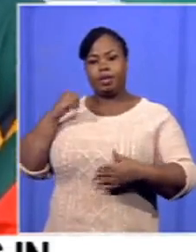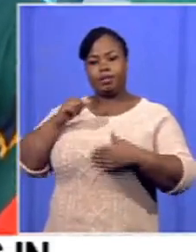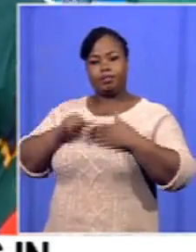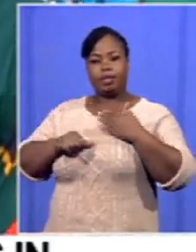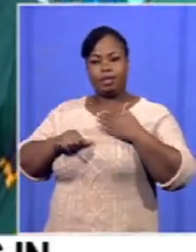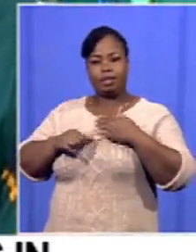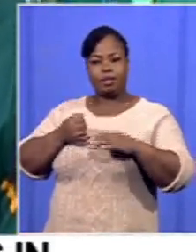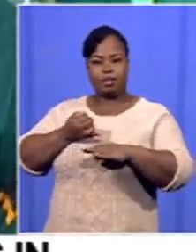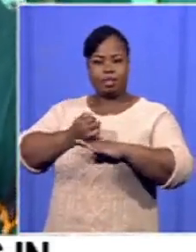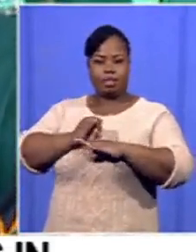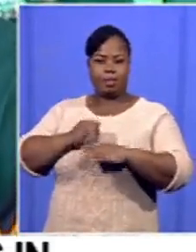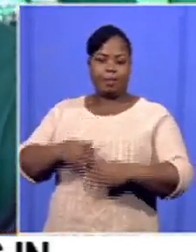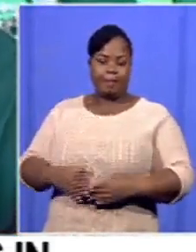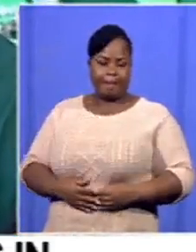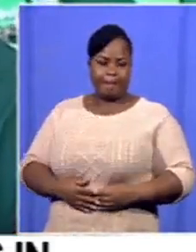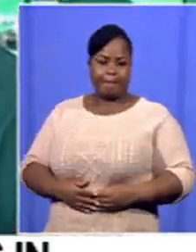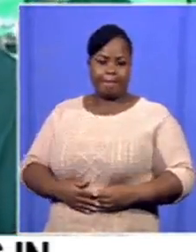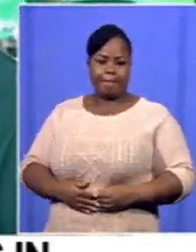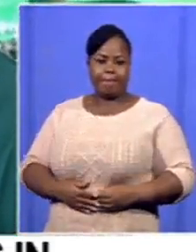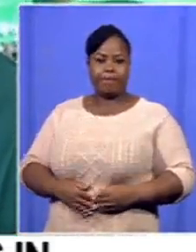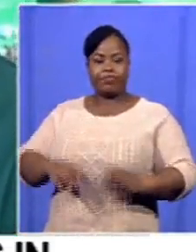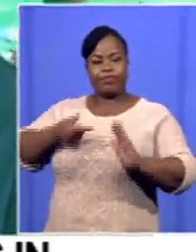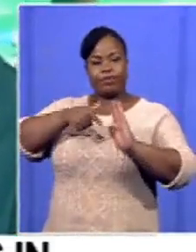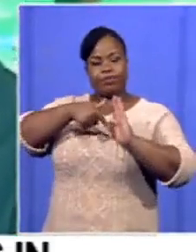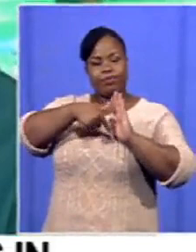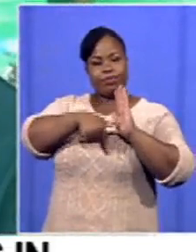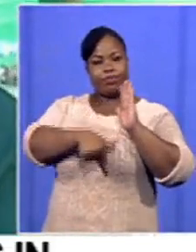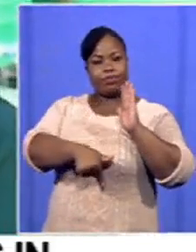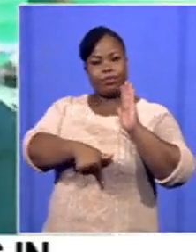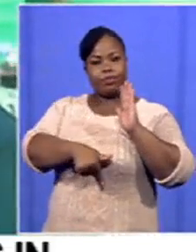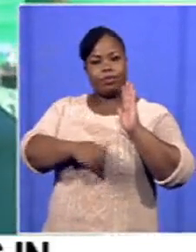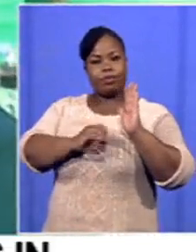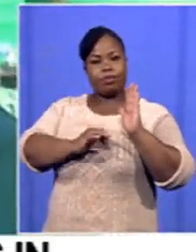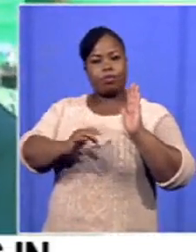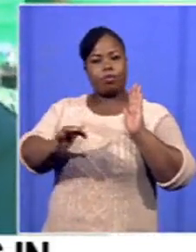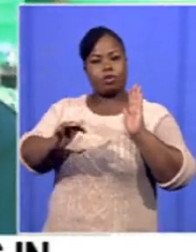earlier last month, to drill the boreholes for the community.